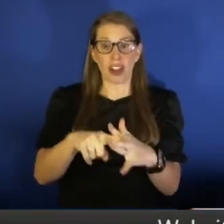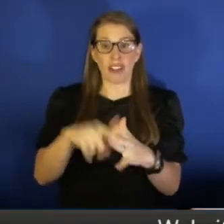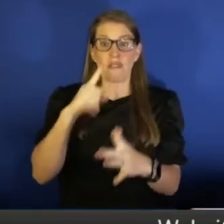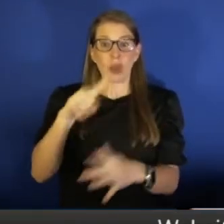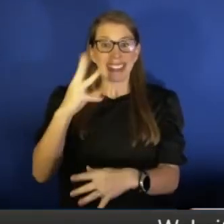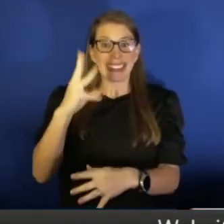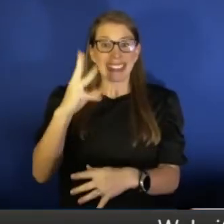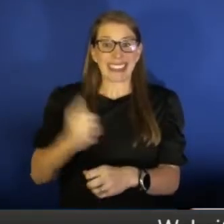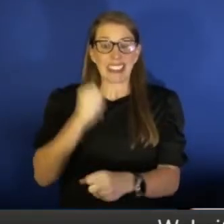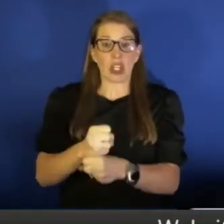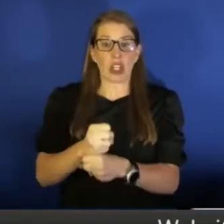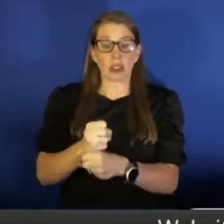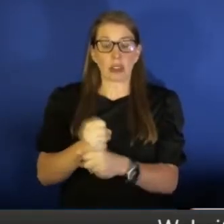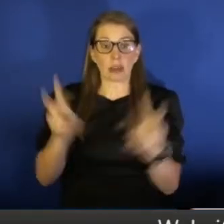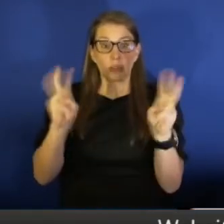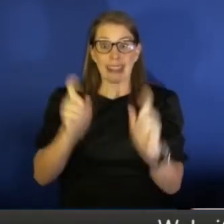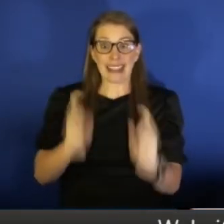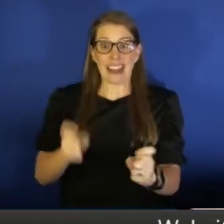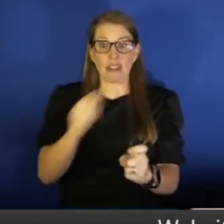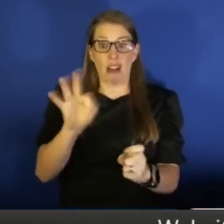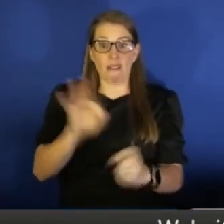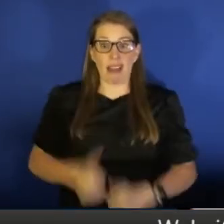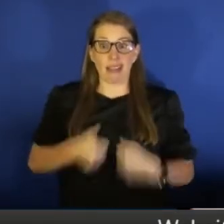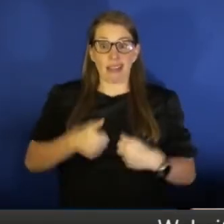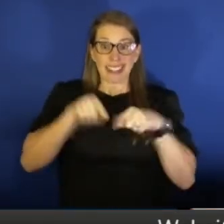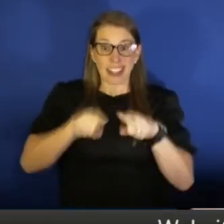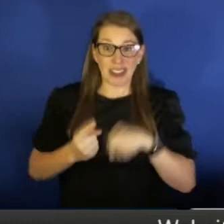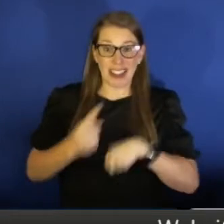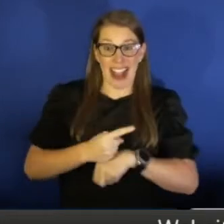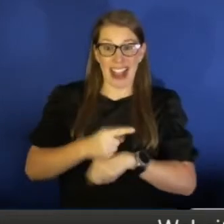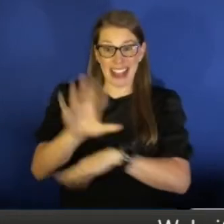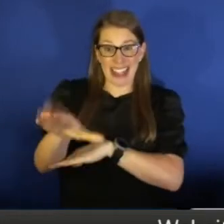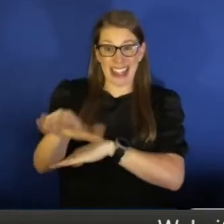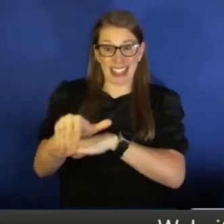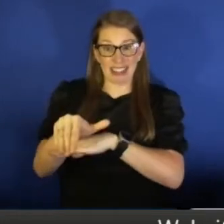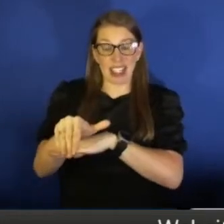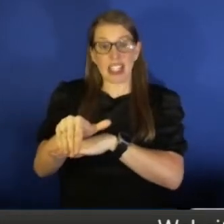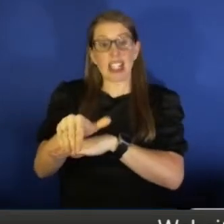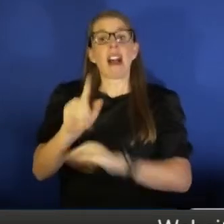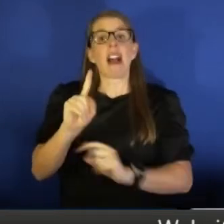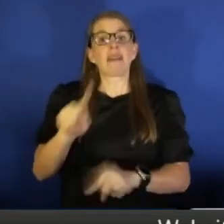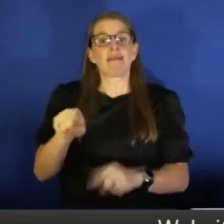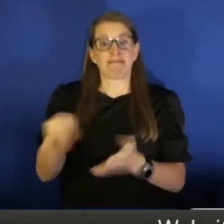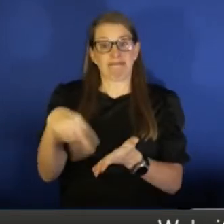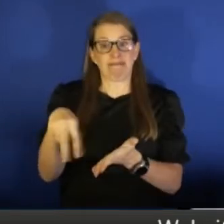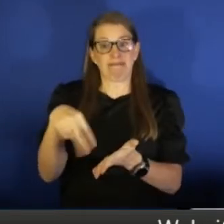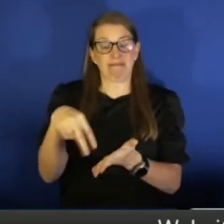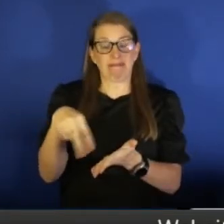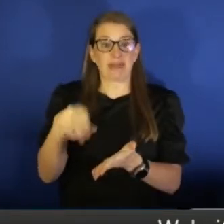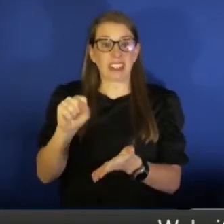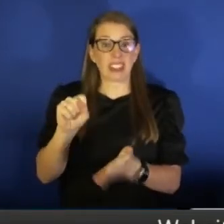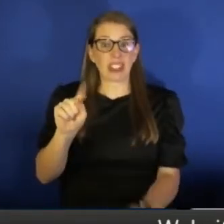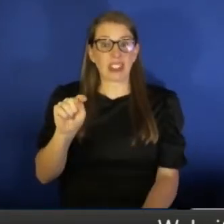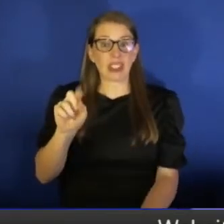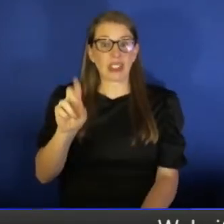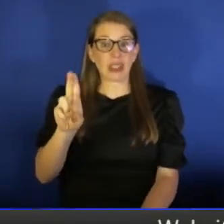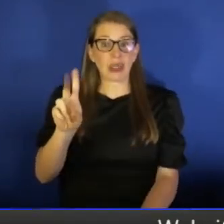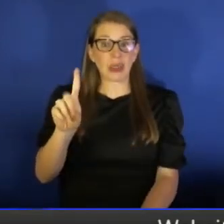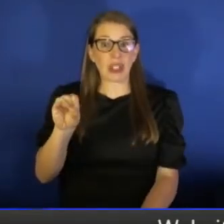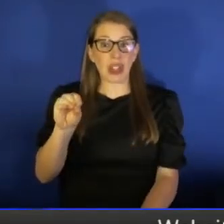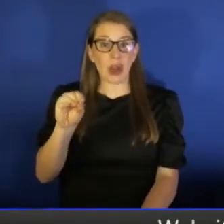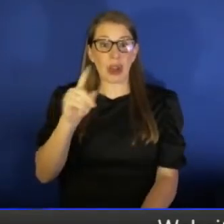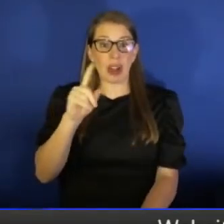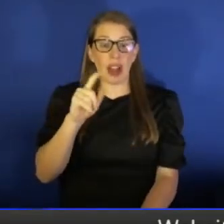did Gift of Life during the day, and then in the evenings, I went and did my studio, and I did that for 6 grueling